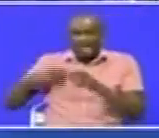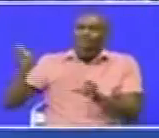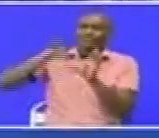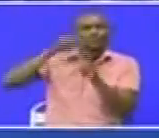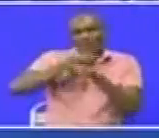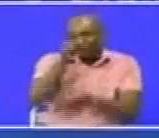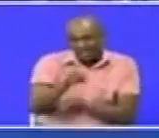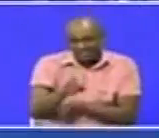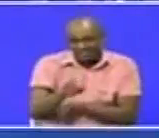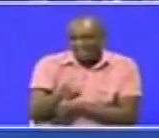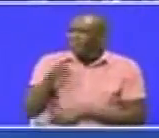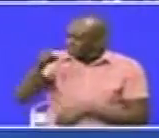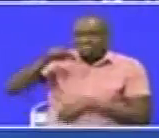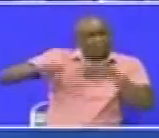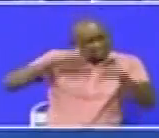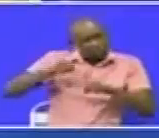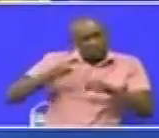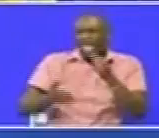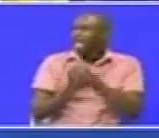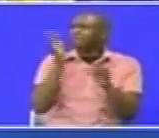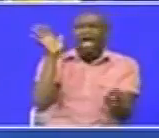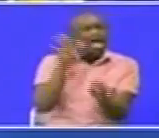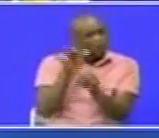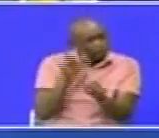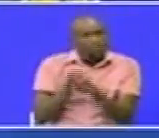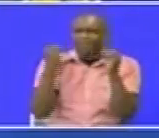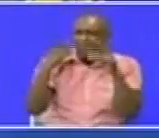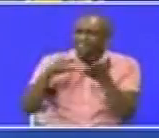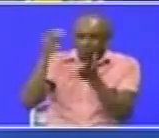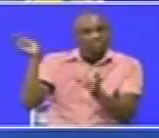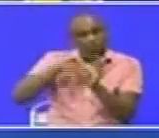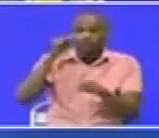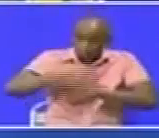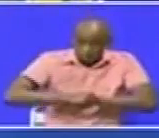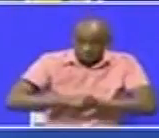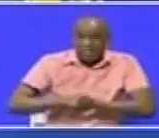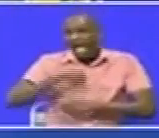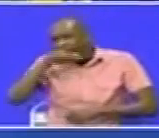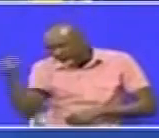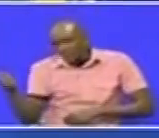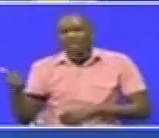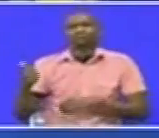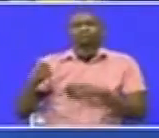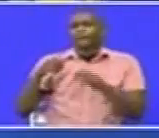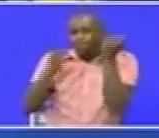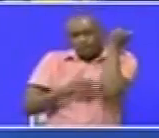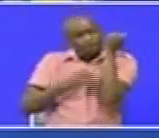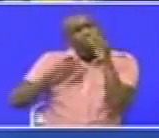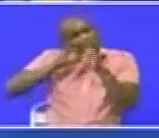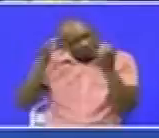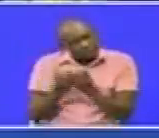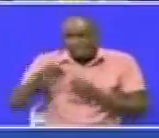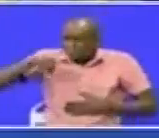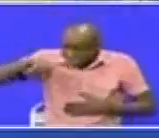The bicycles have done more than raise enrollment of students in the school. Students from underprivileged families, those who